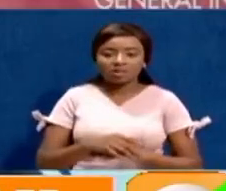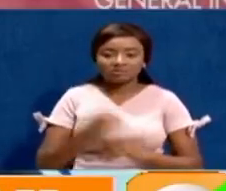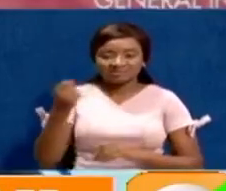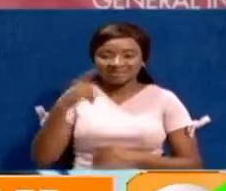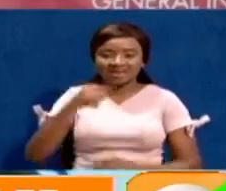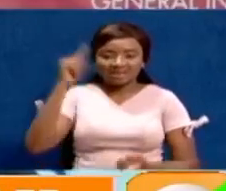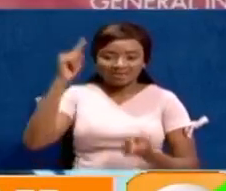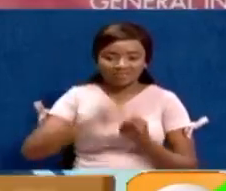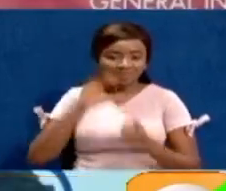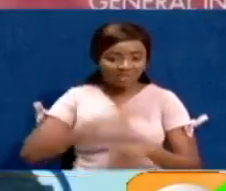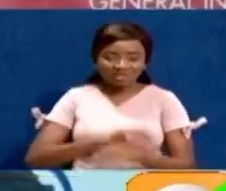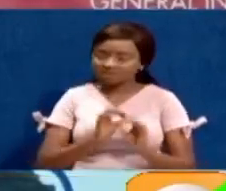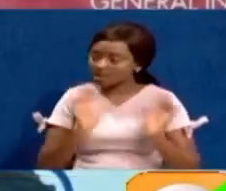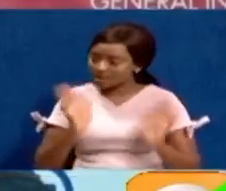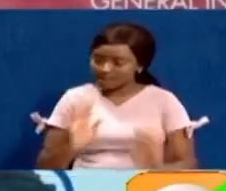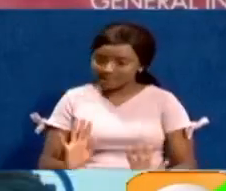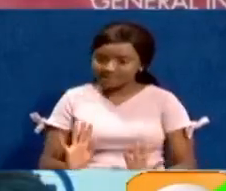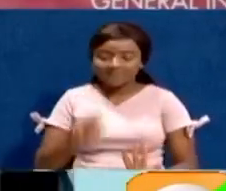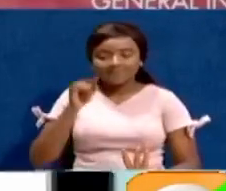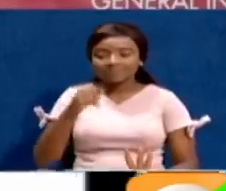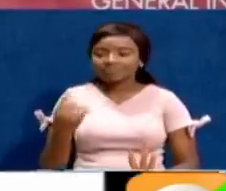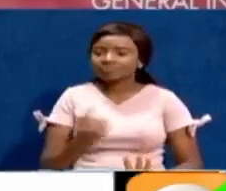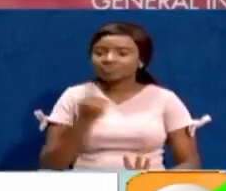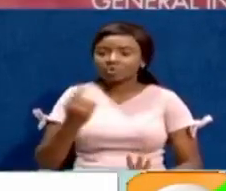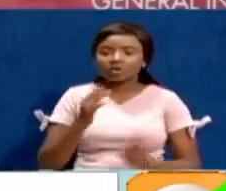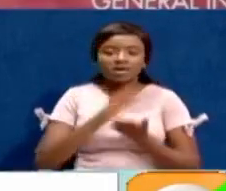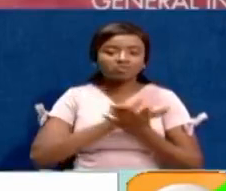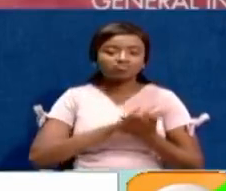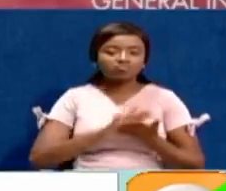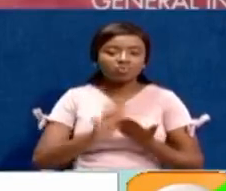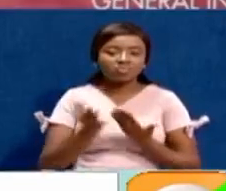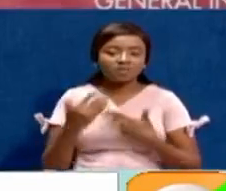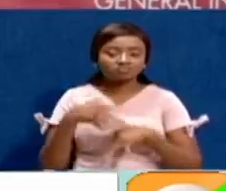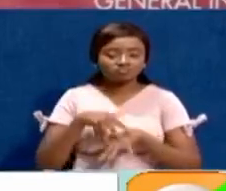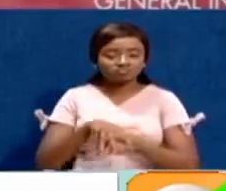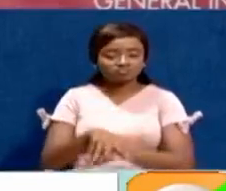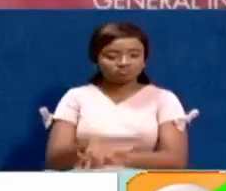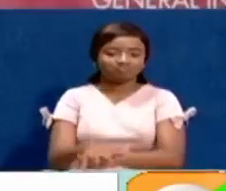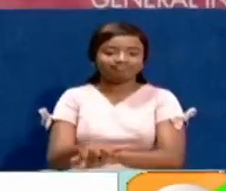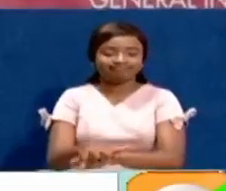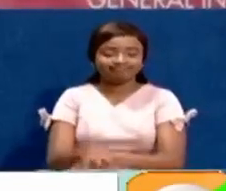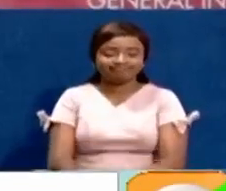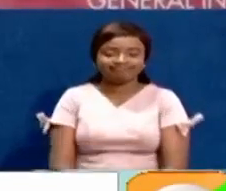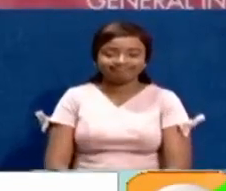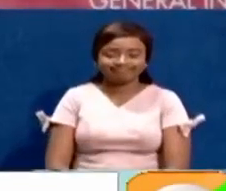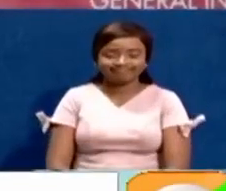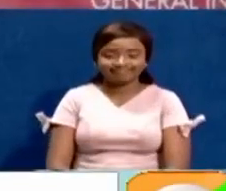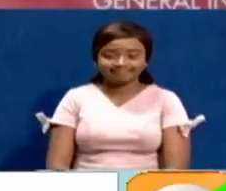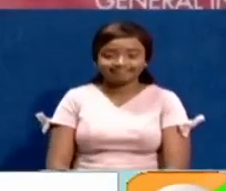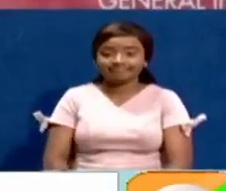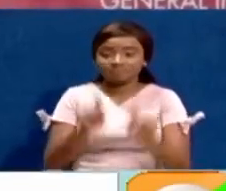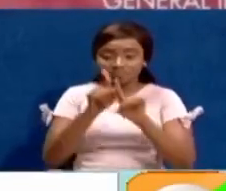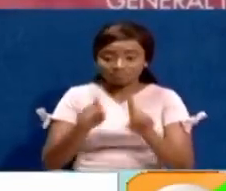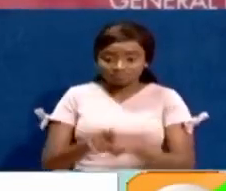salary cut or anything like that. This is going to be a very smooth operation. It